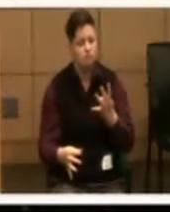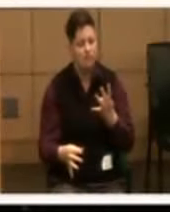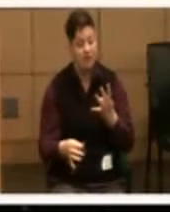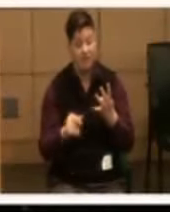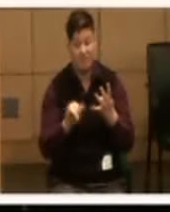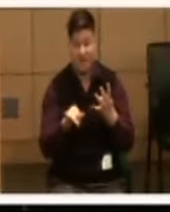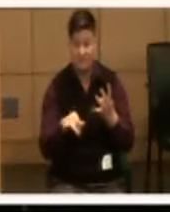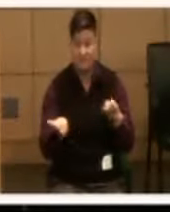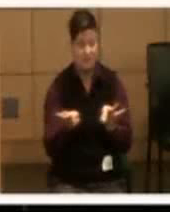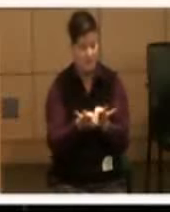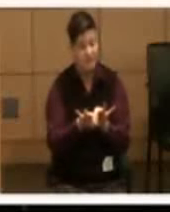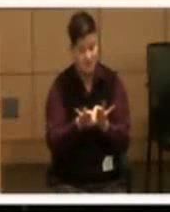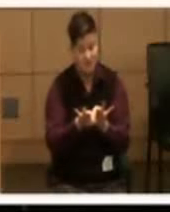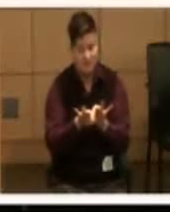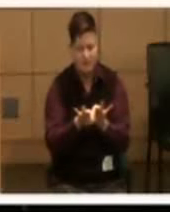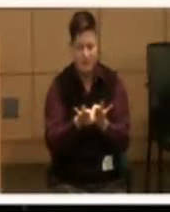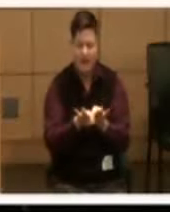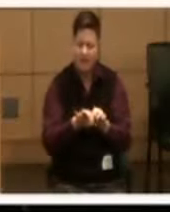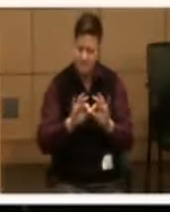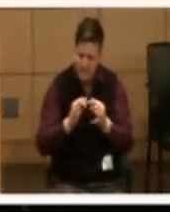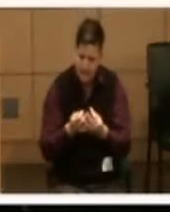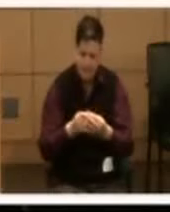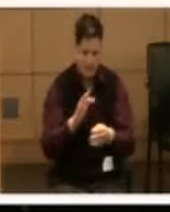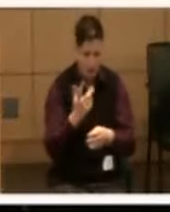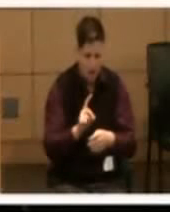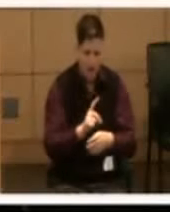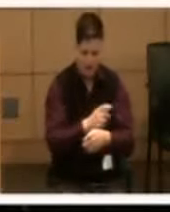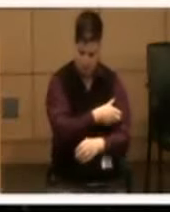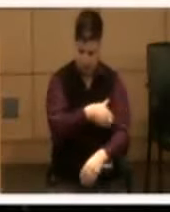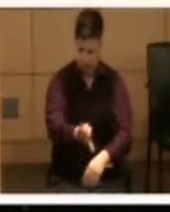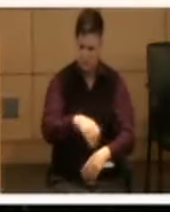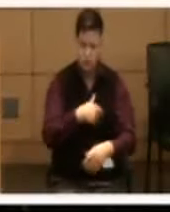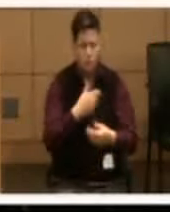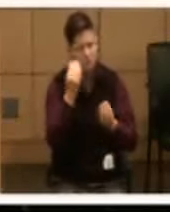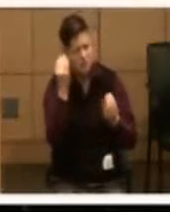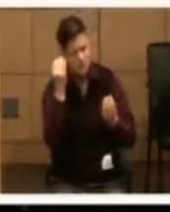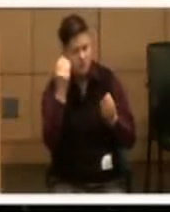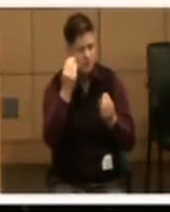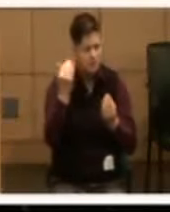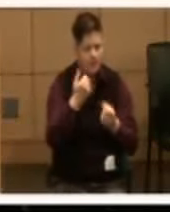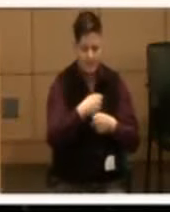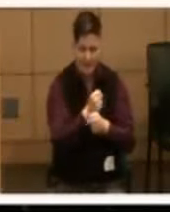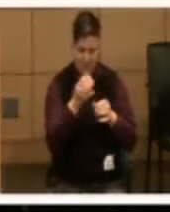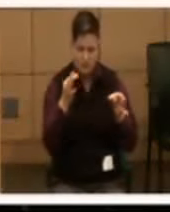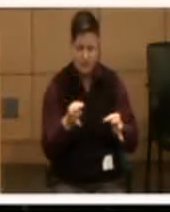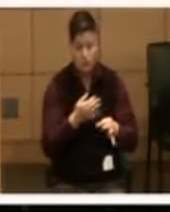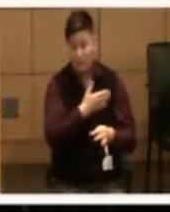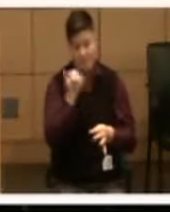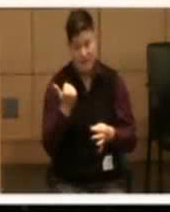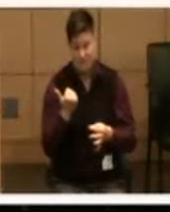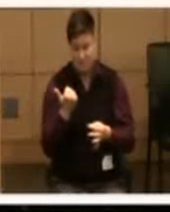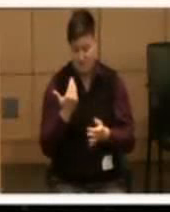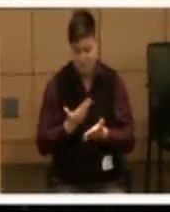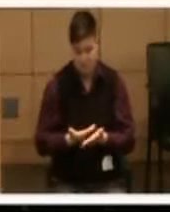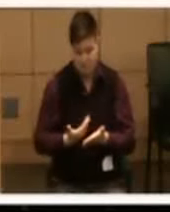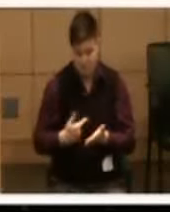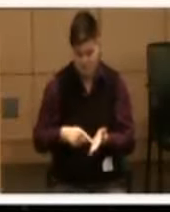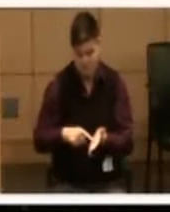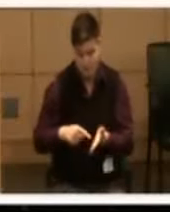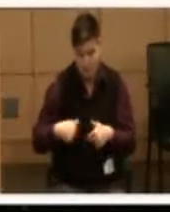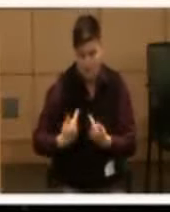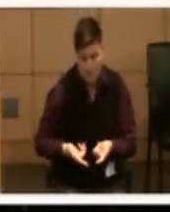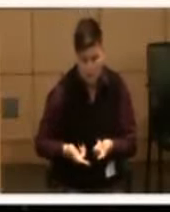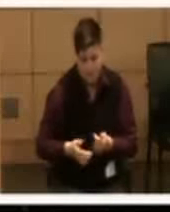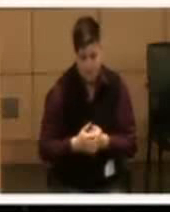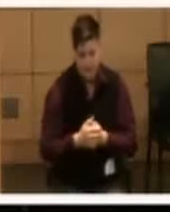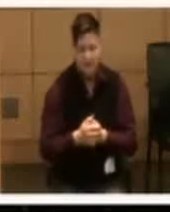know, empowering the family and the child to make those decisions with the best evidence that we have. And I think as we continue